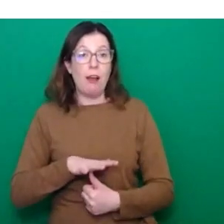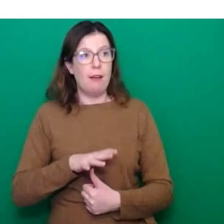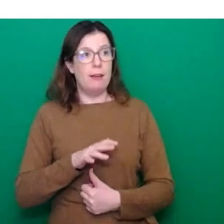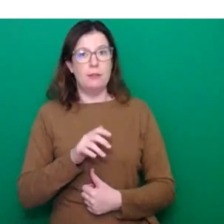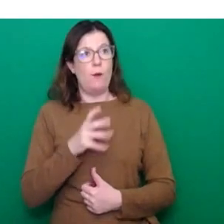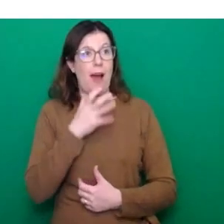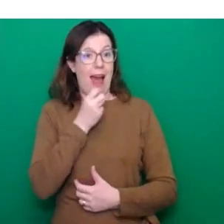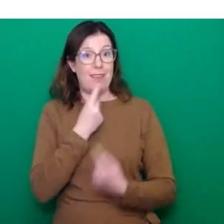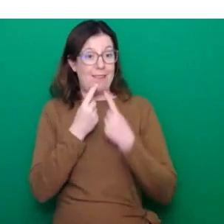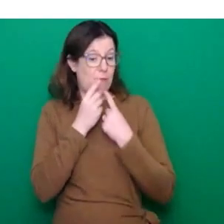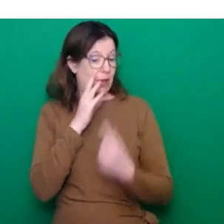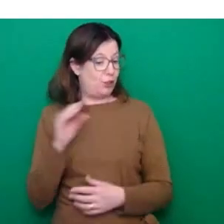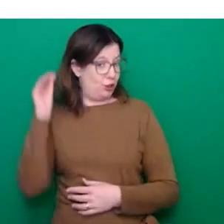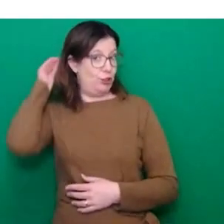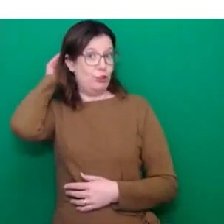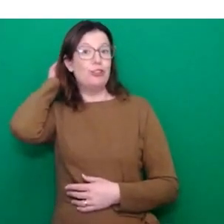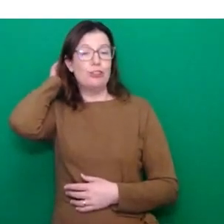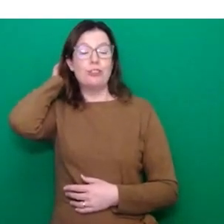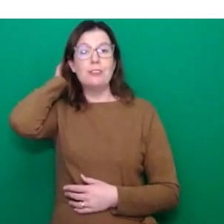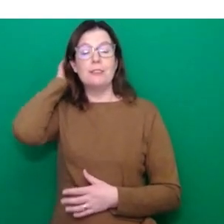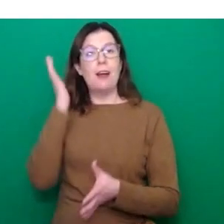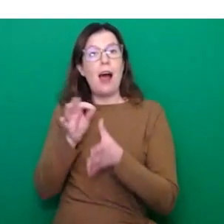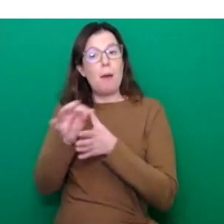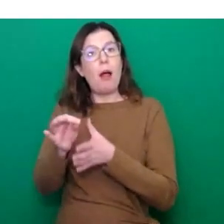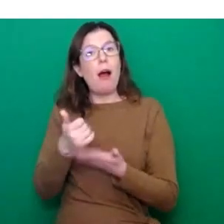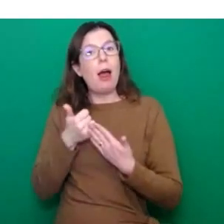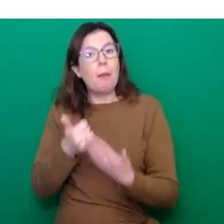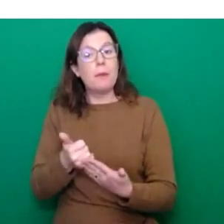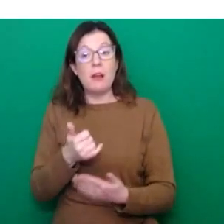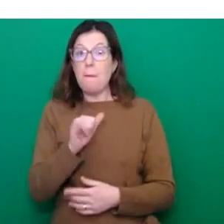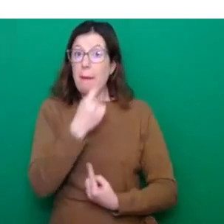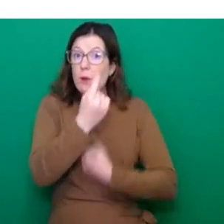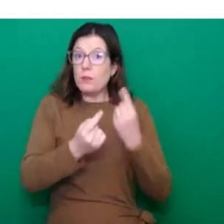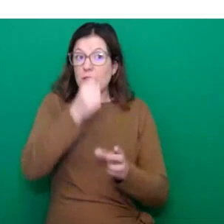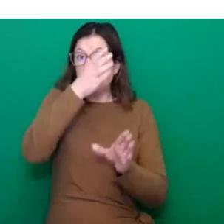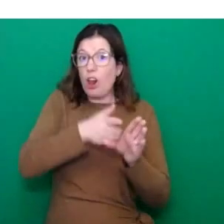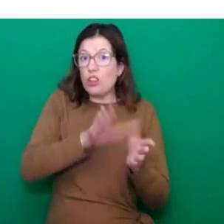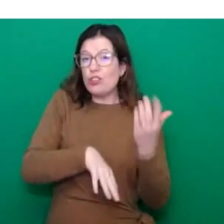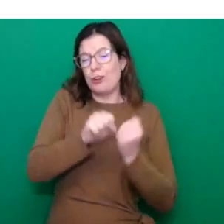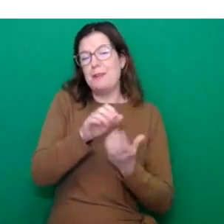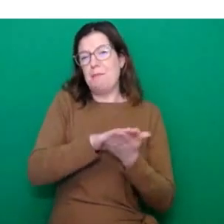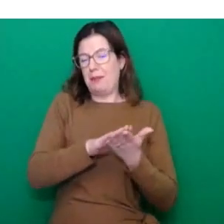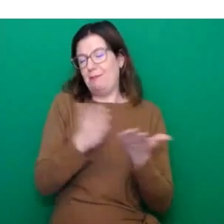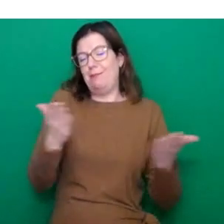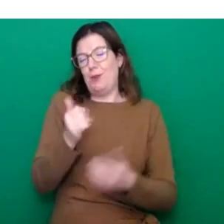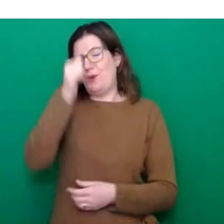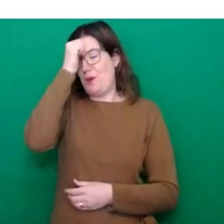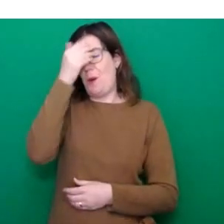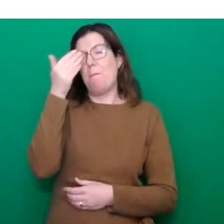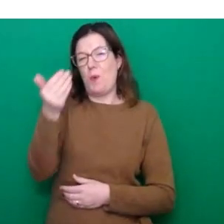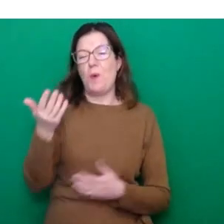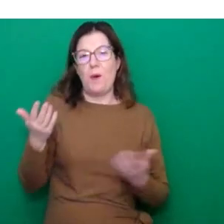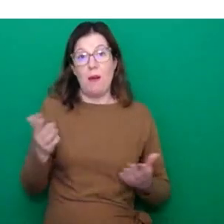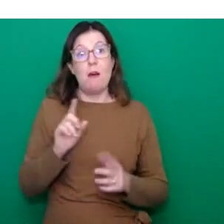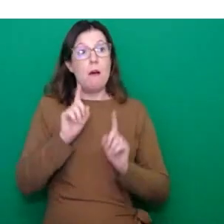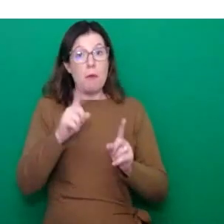that, which of course, maybe if you've done a psychology degree, you might know a little bit more about that from that. But as I